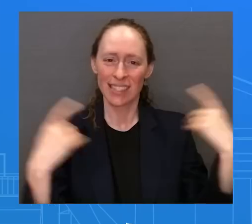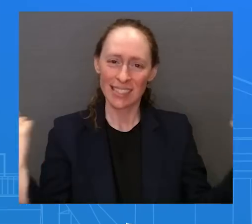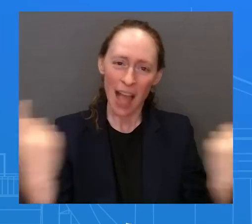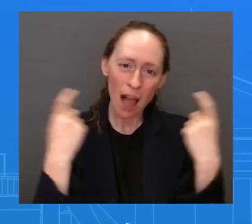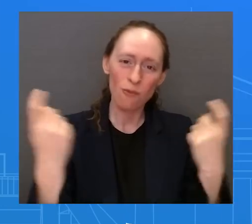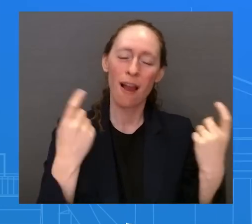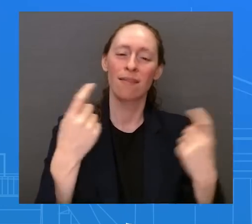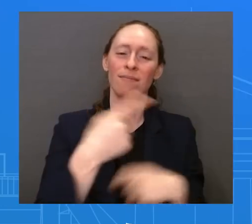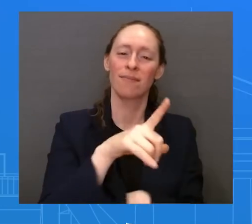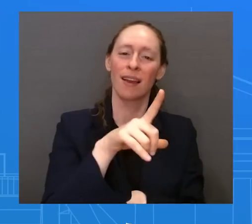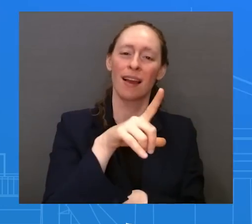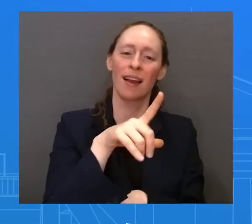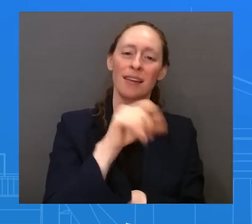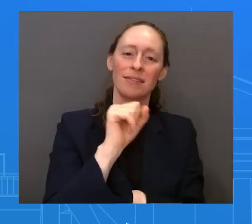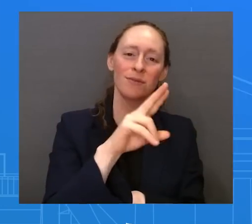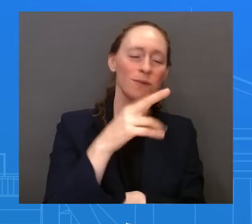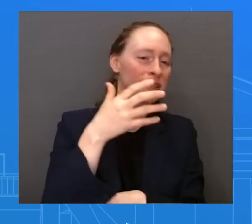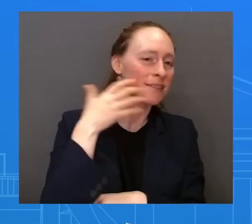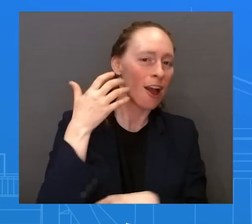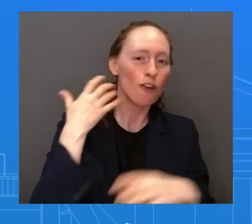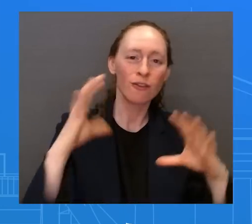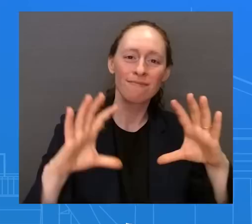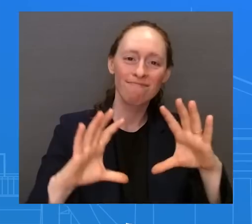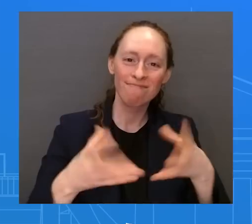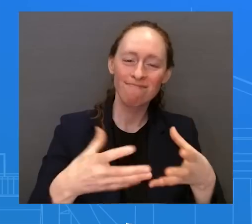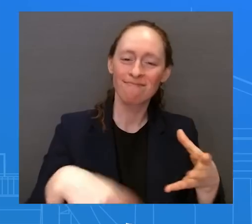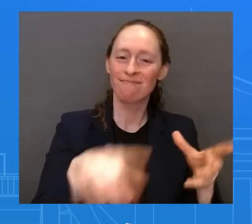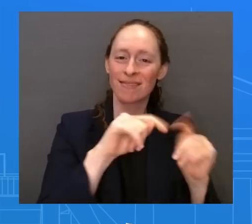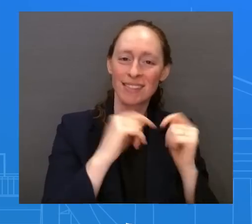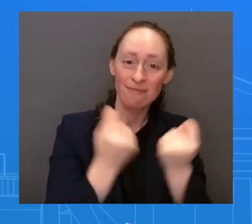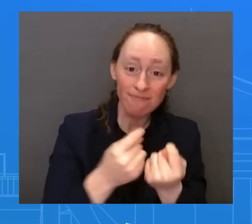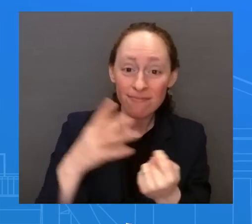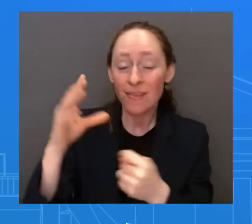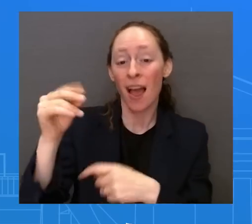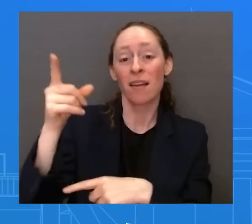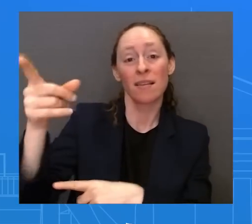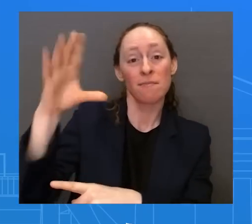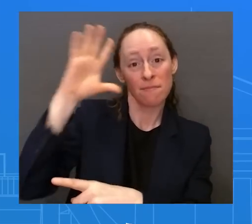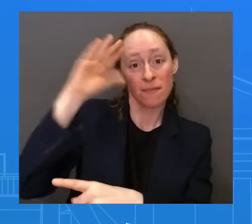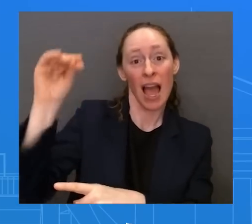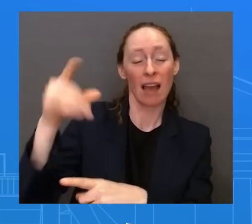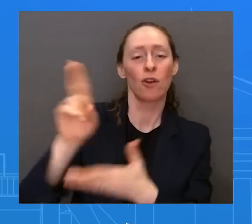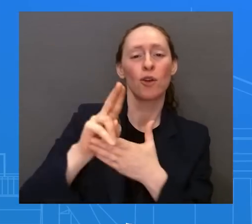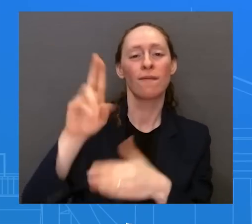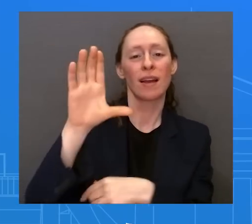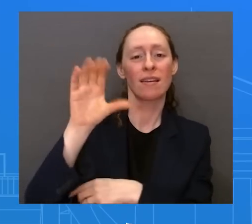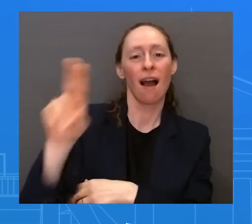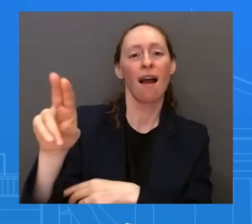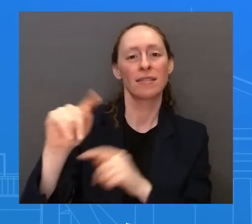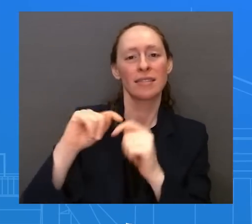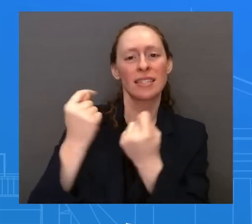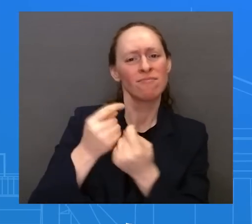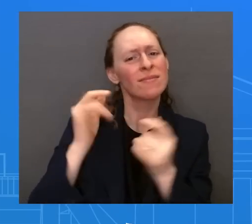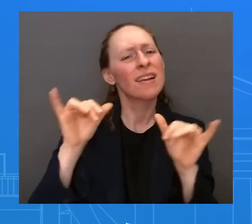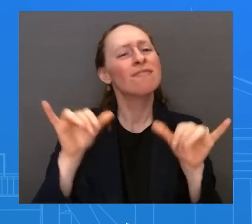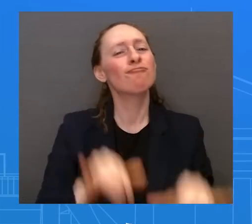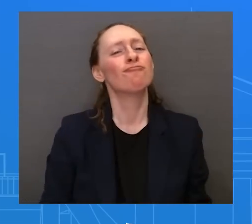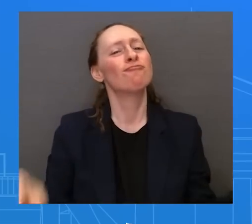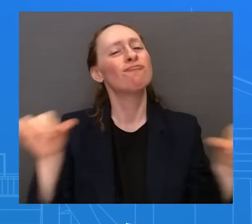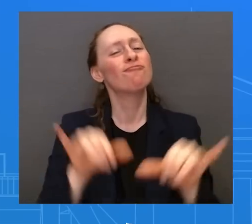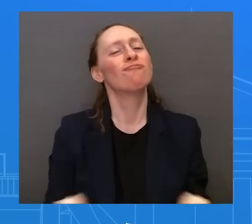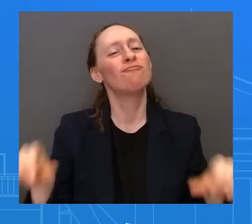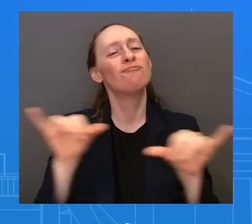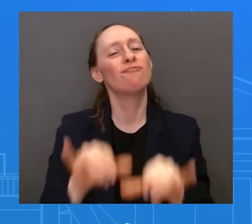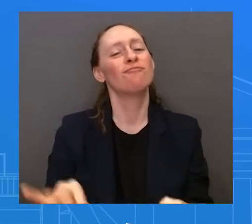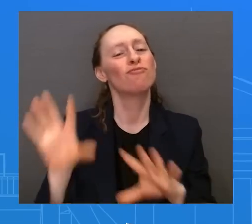clearly the men's team the Huskies and that is something that is tradition here continuing that tradition from here and celebrating the Champions and